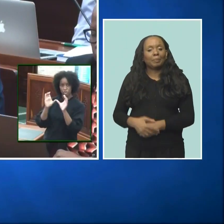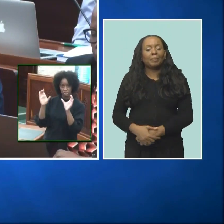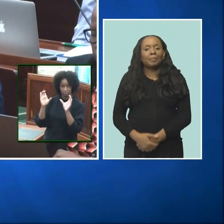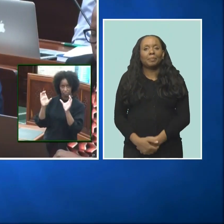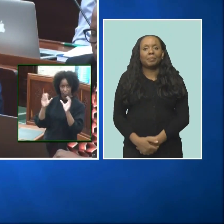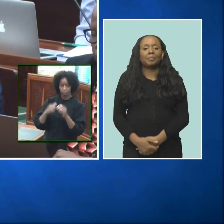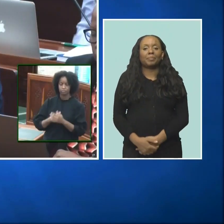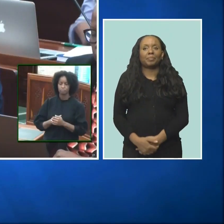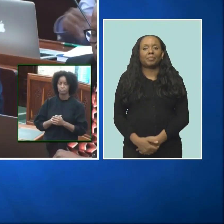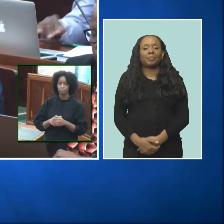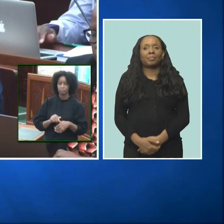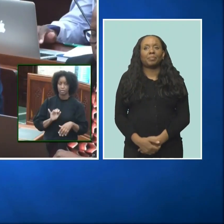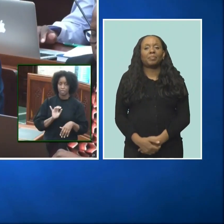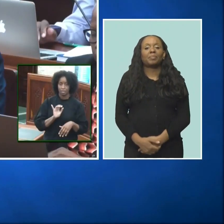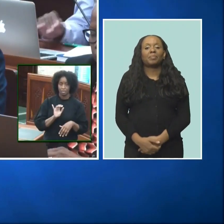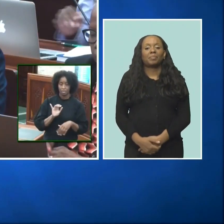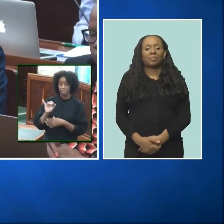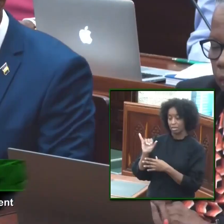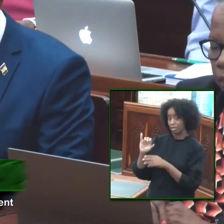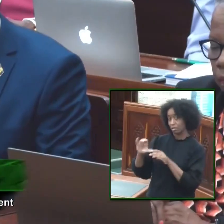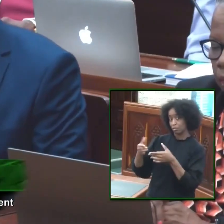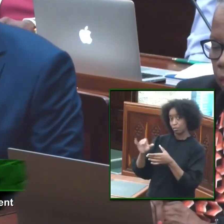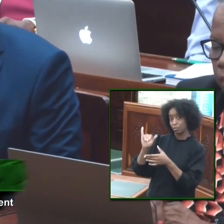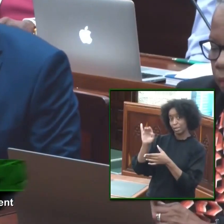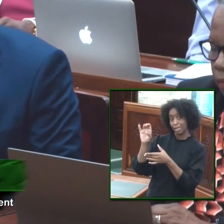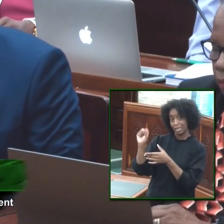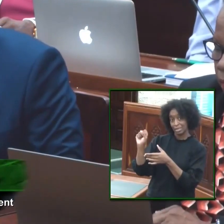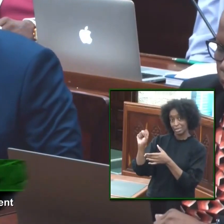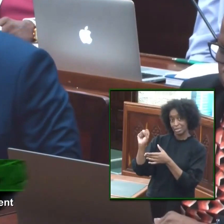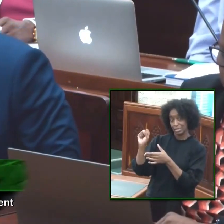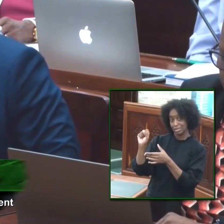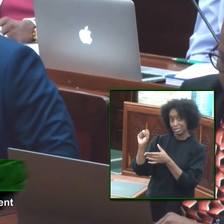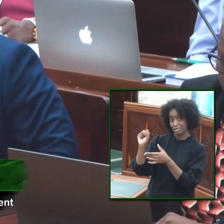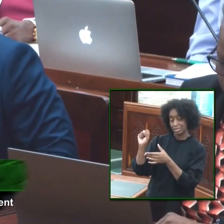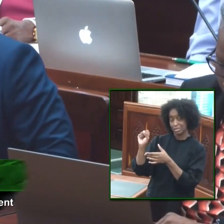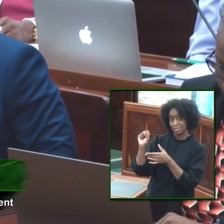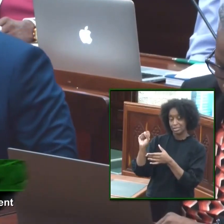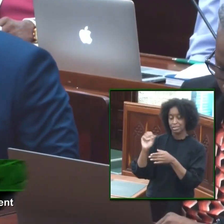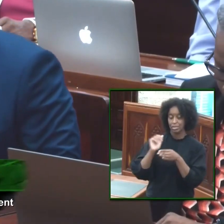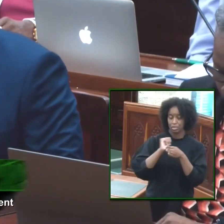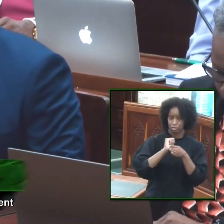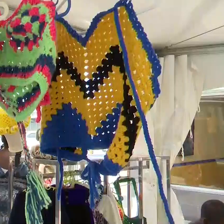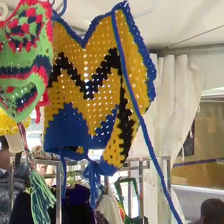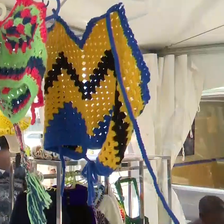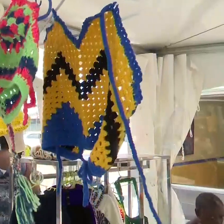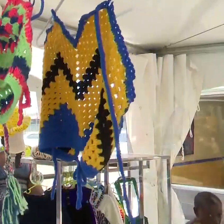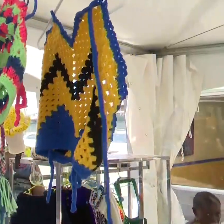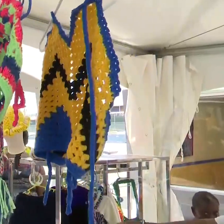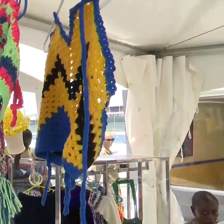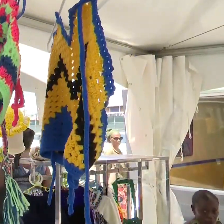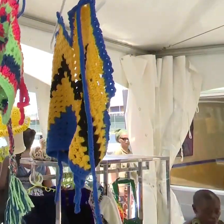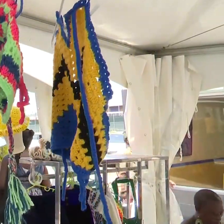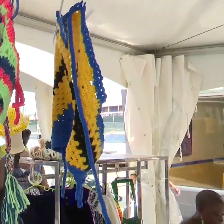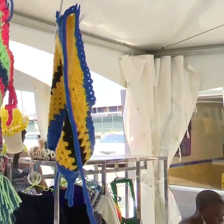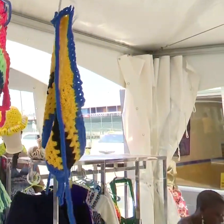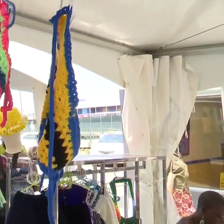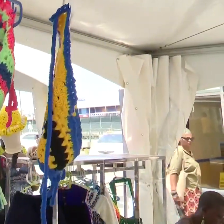of a program by the Youth Entrepreneurship Scheme that lasts for a period of 3 months or so, that we